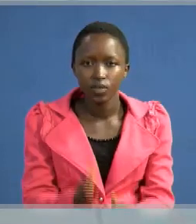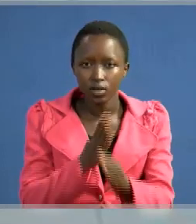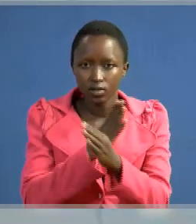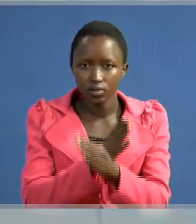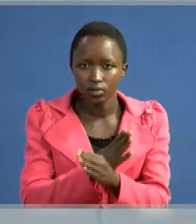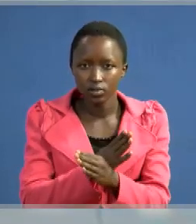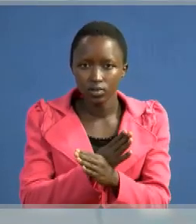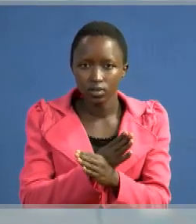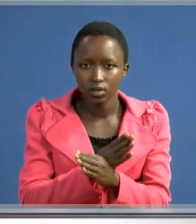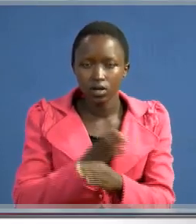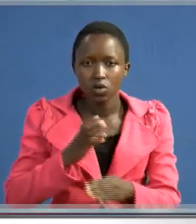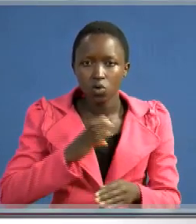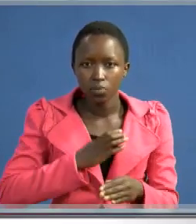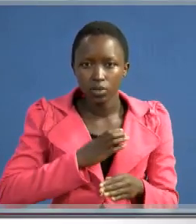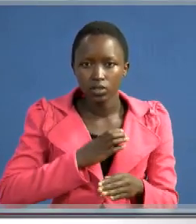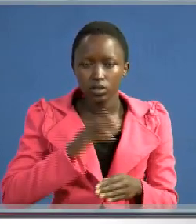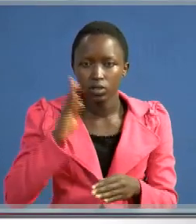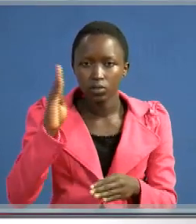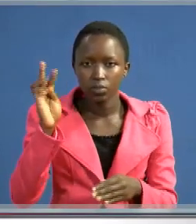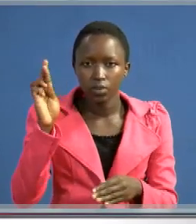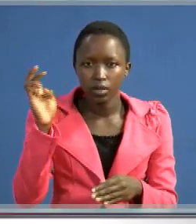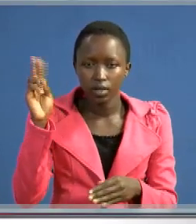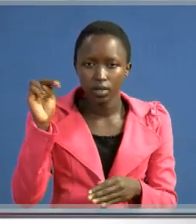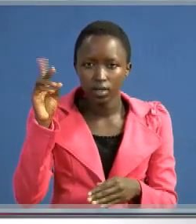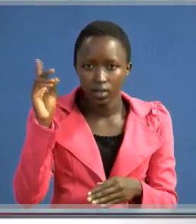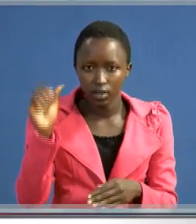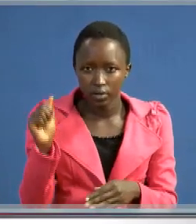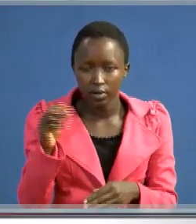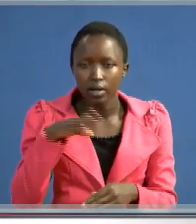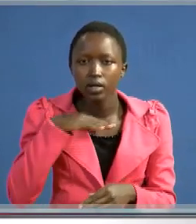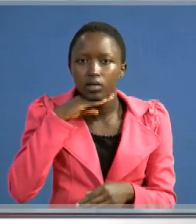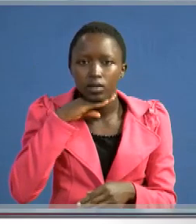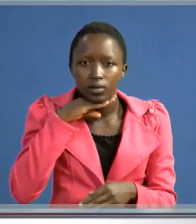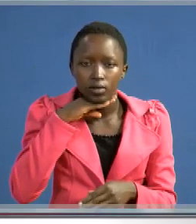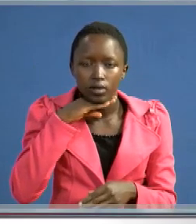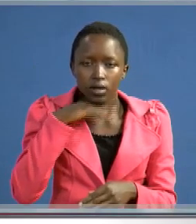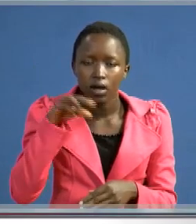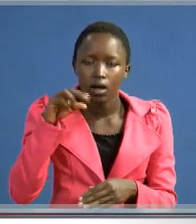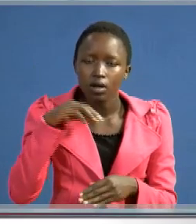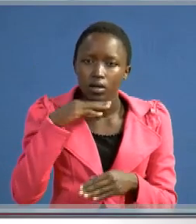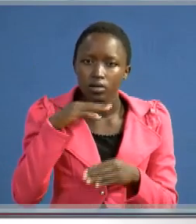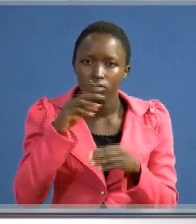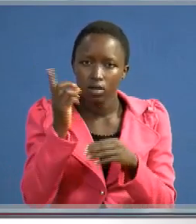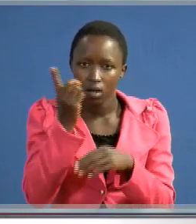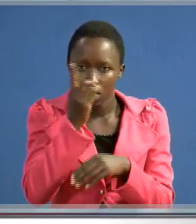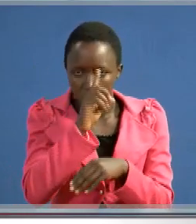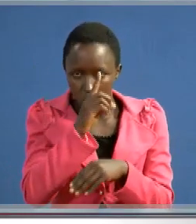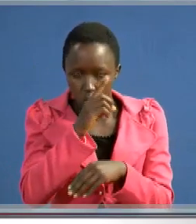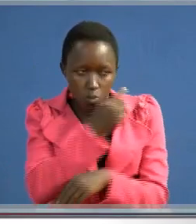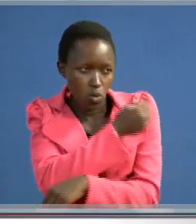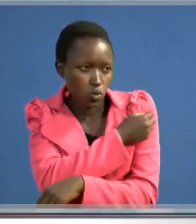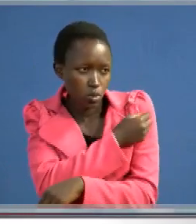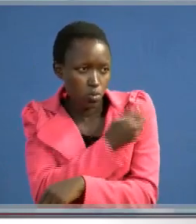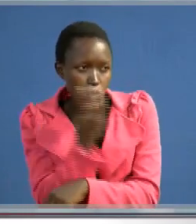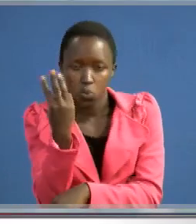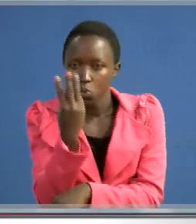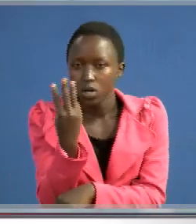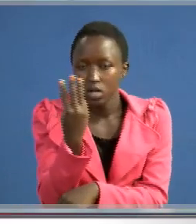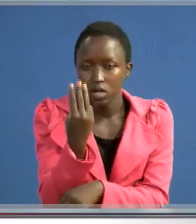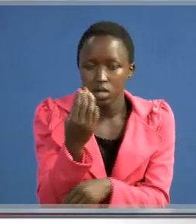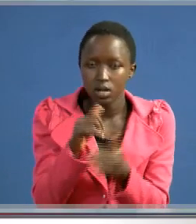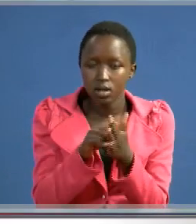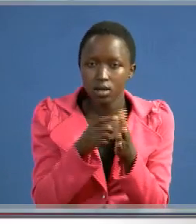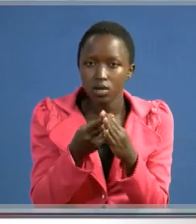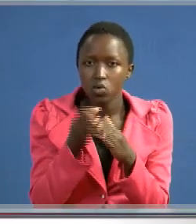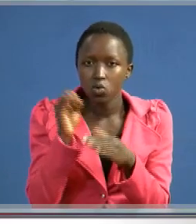Zambia's High Commissioner to Kenya, Brenda Muntemba is dead. Muntemba died at the Nairobi hospital on Wednesday. She